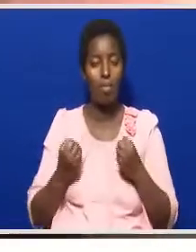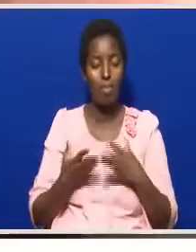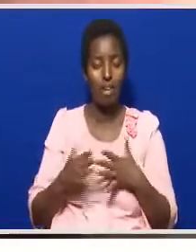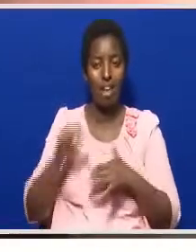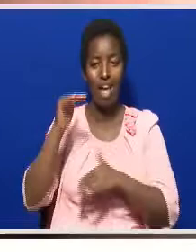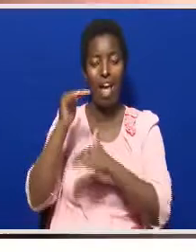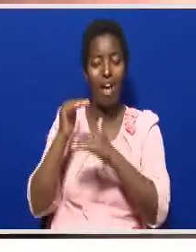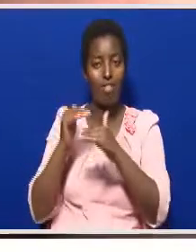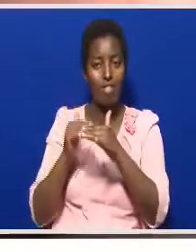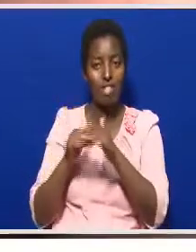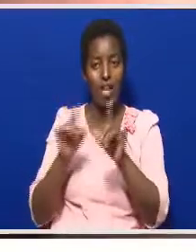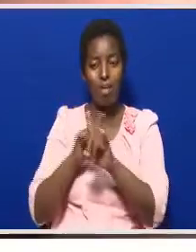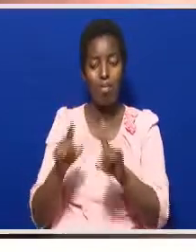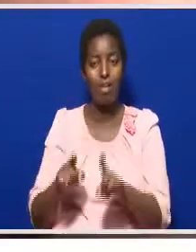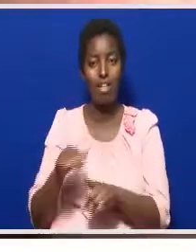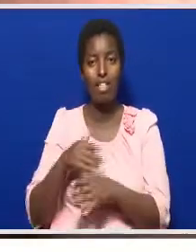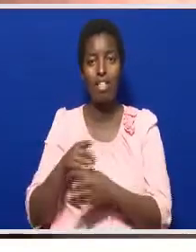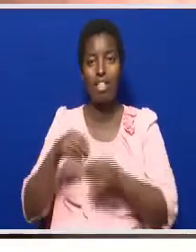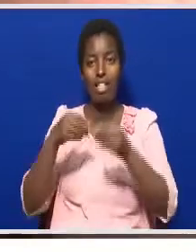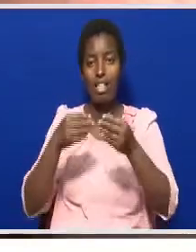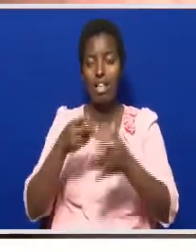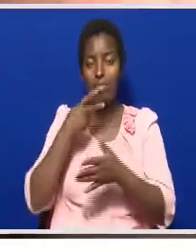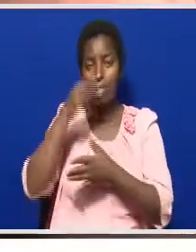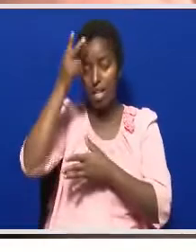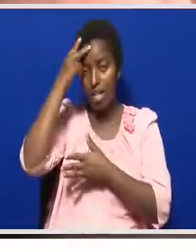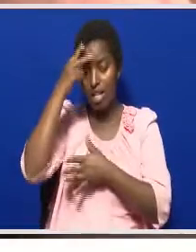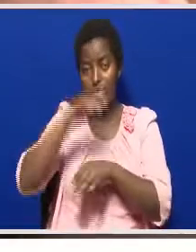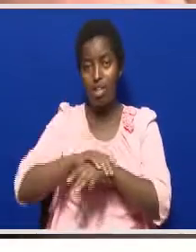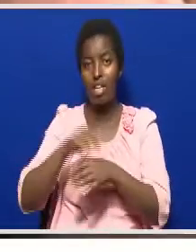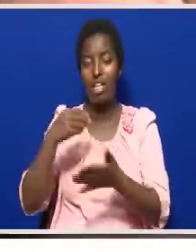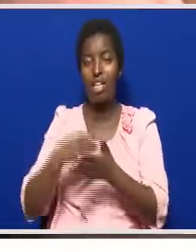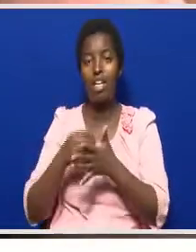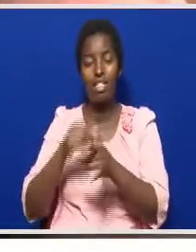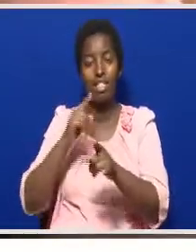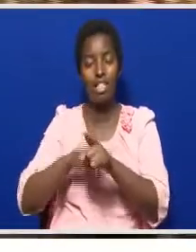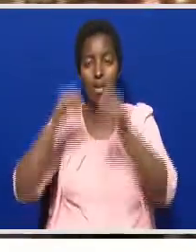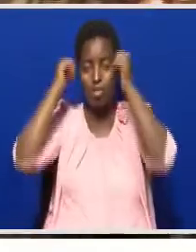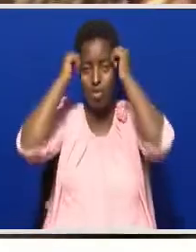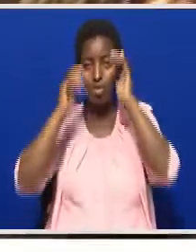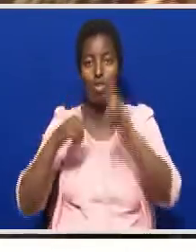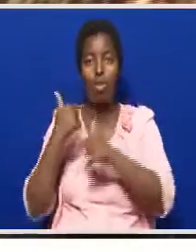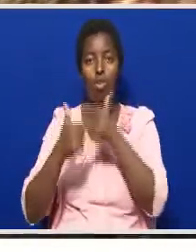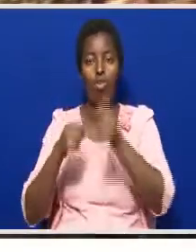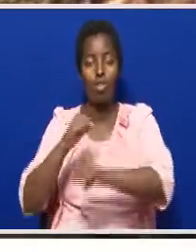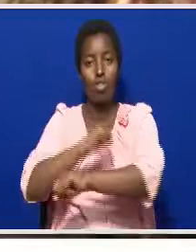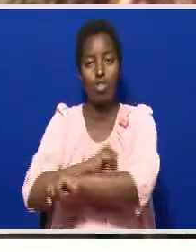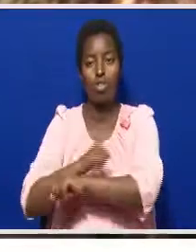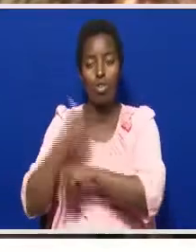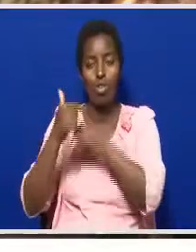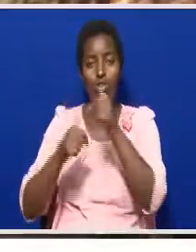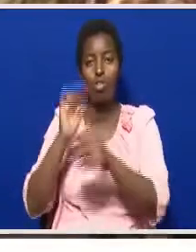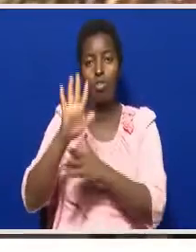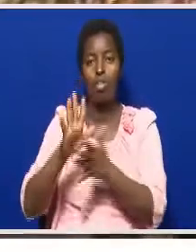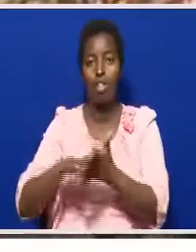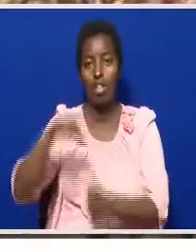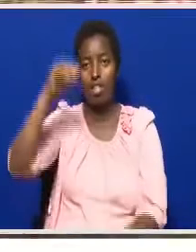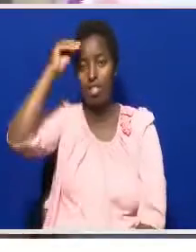down, but instead give parents the opportunity to earn money while students stay in school and continue with their